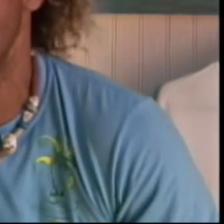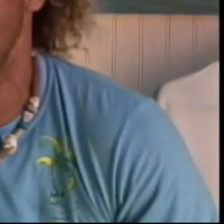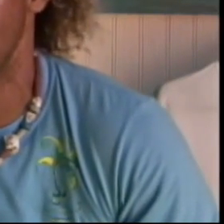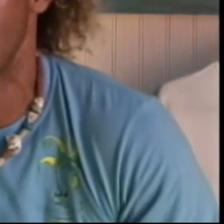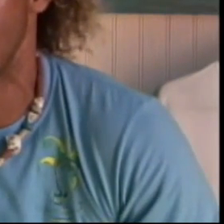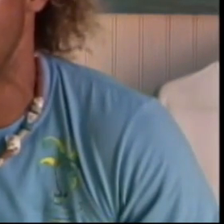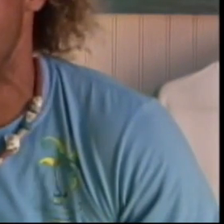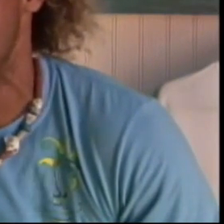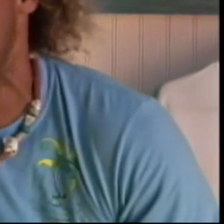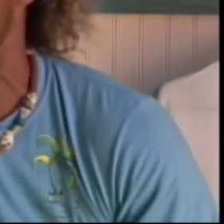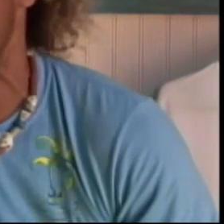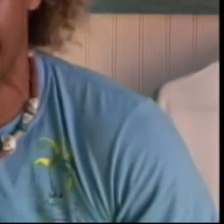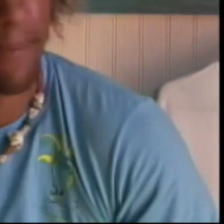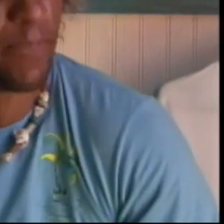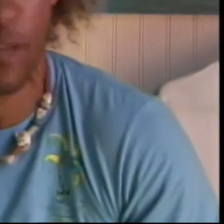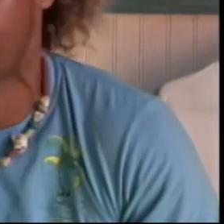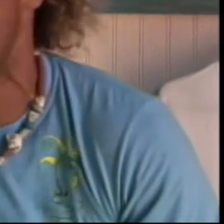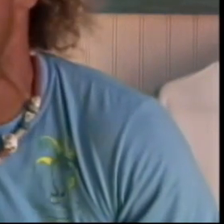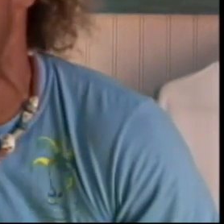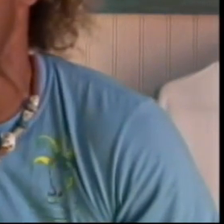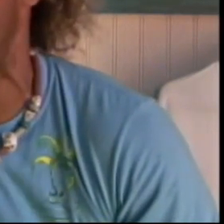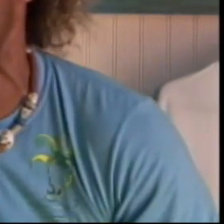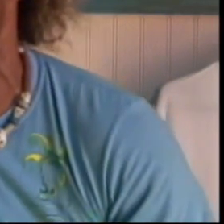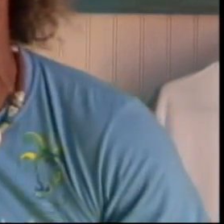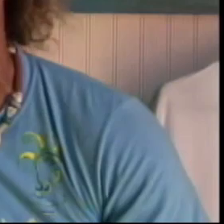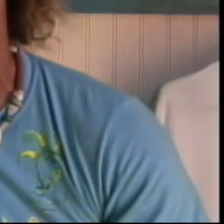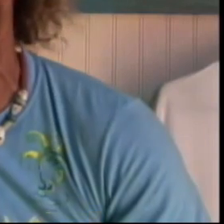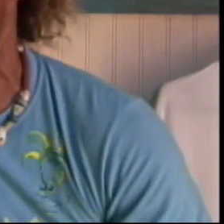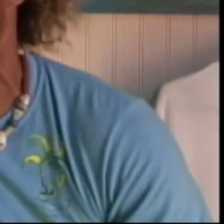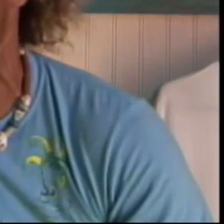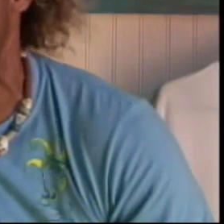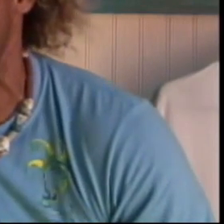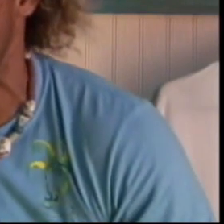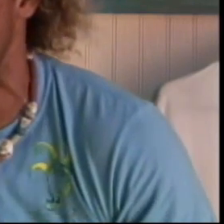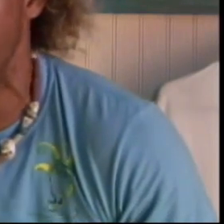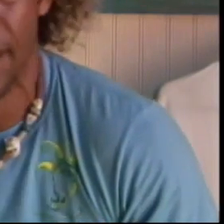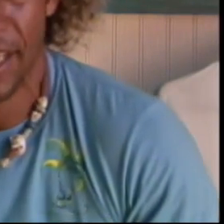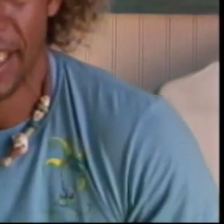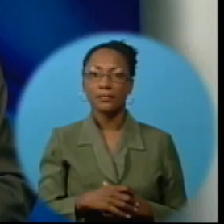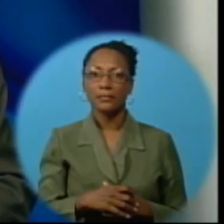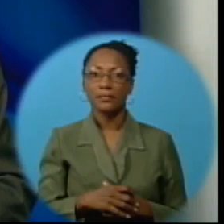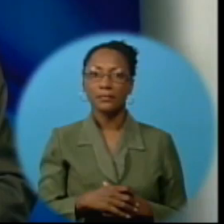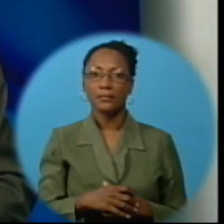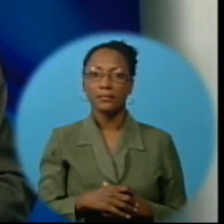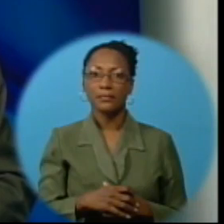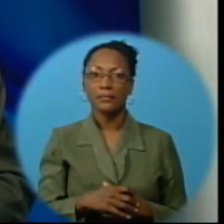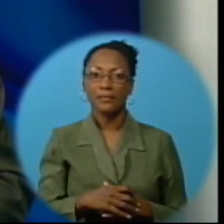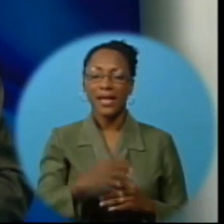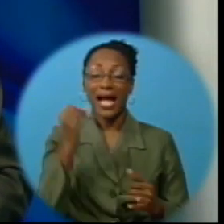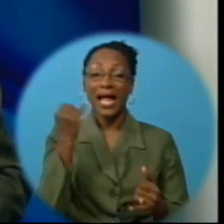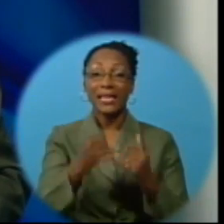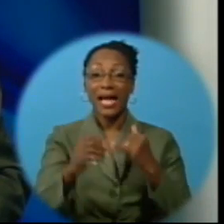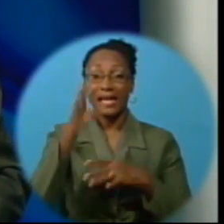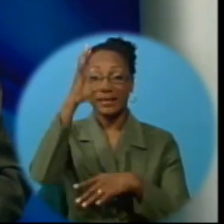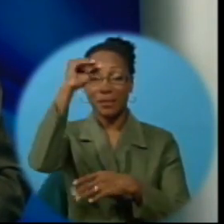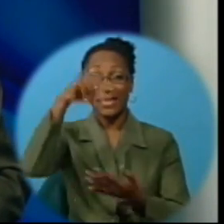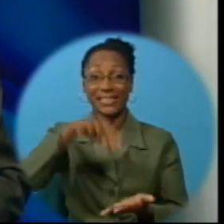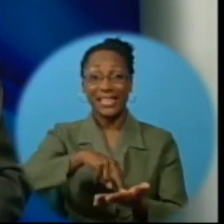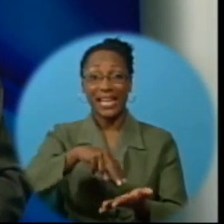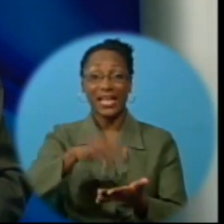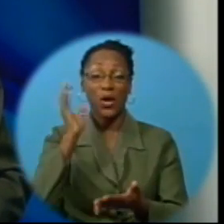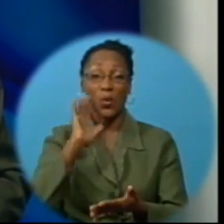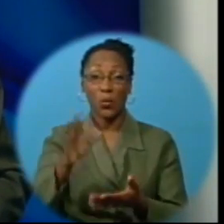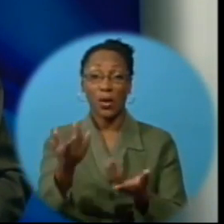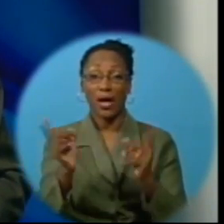She will try to attempt to be the first woman to actually paddle around the island. Last man standing will